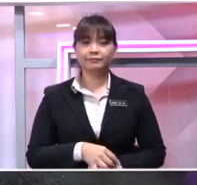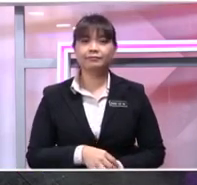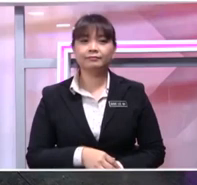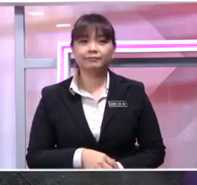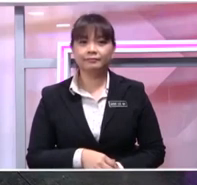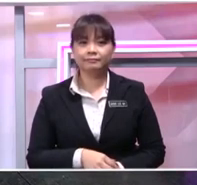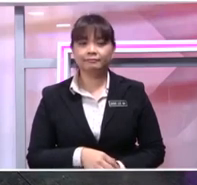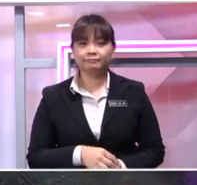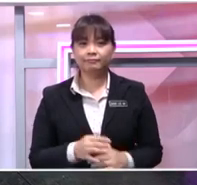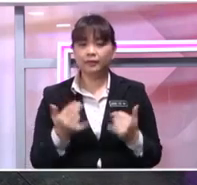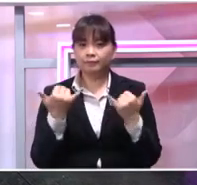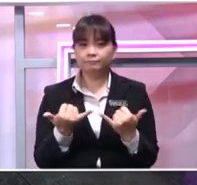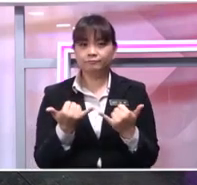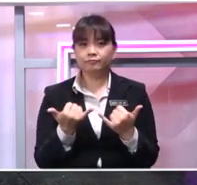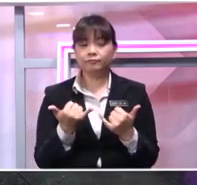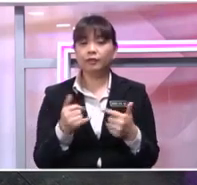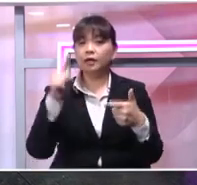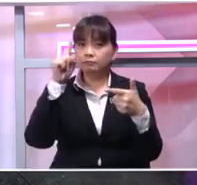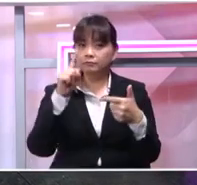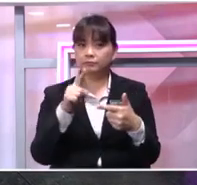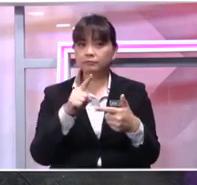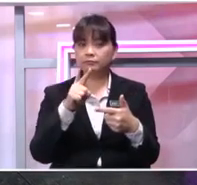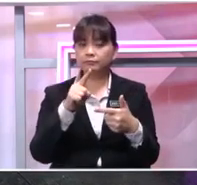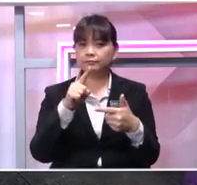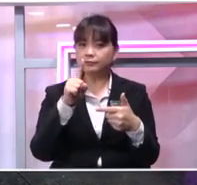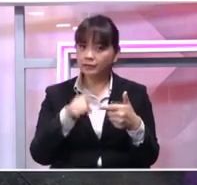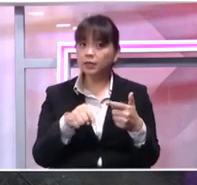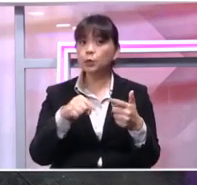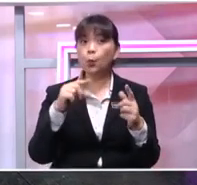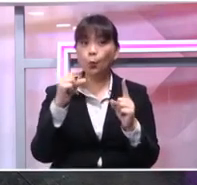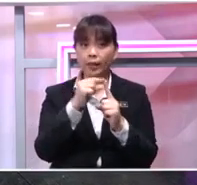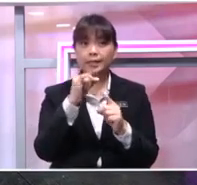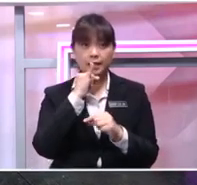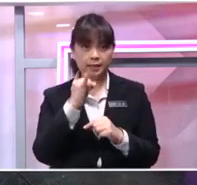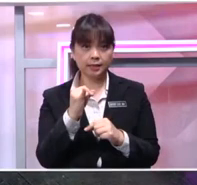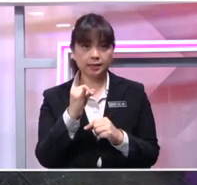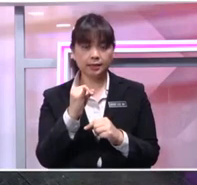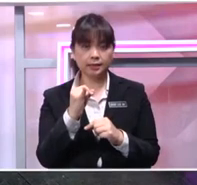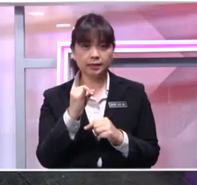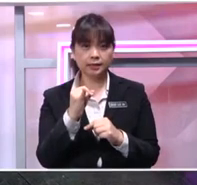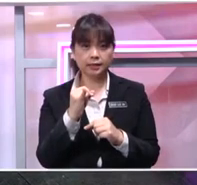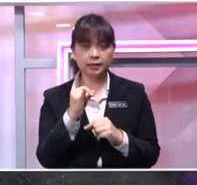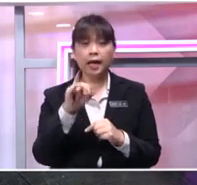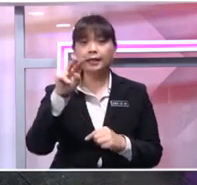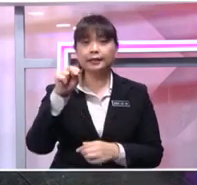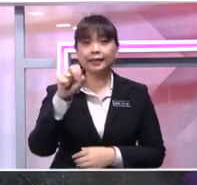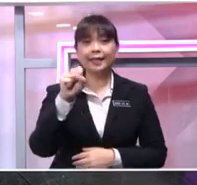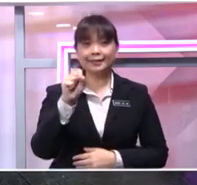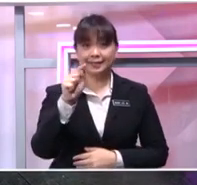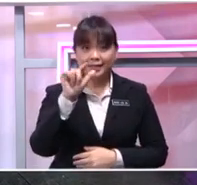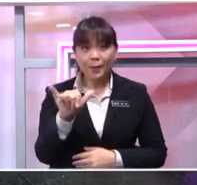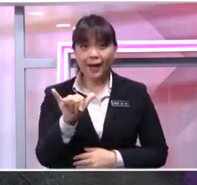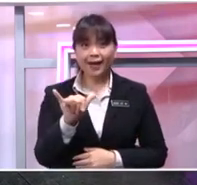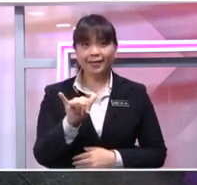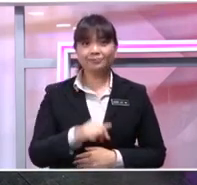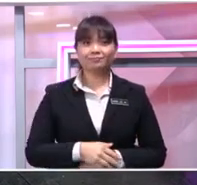Okay, next word is... Are you ready? Yep. Nasty. Alright.